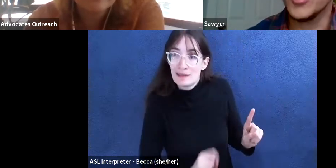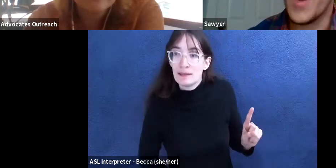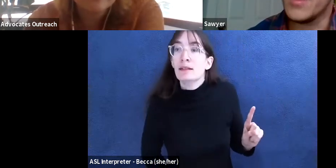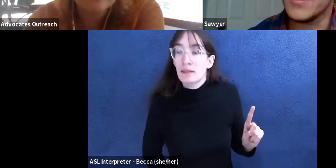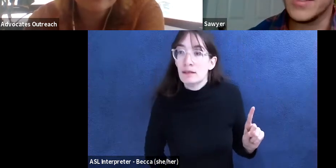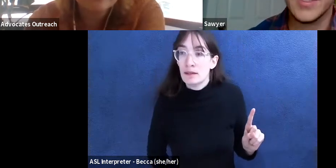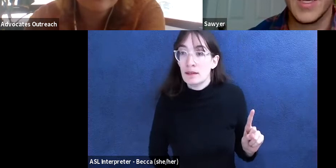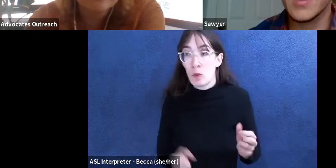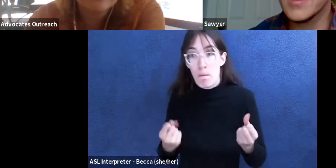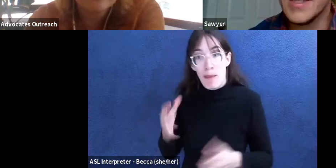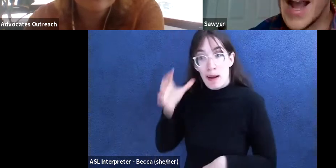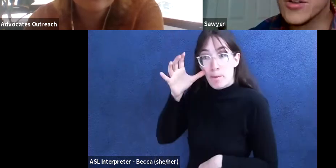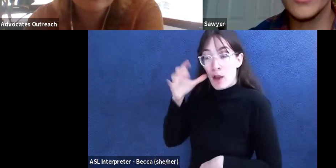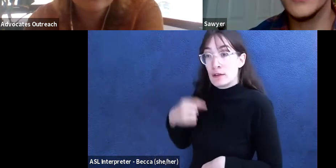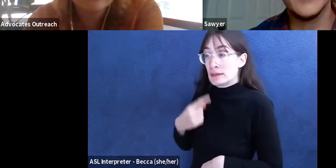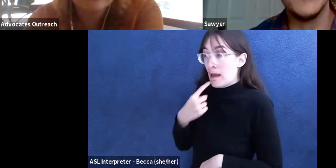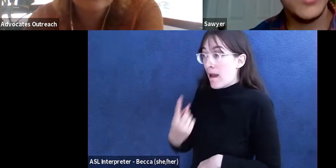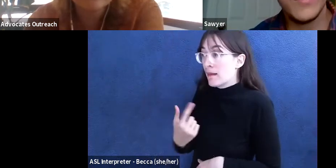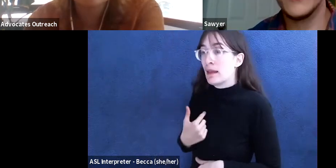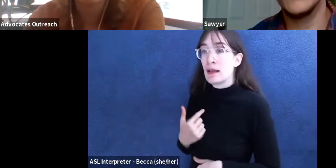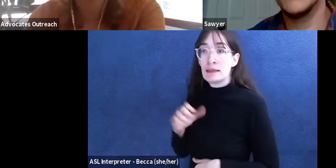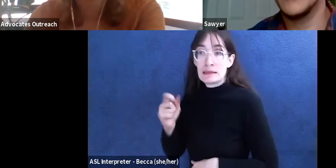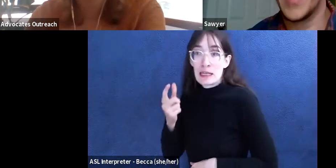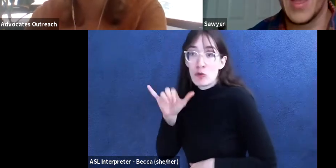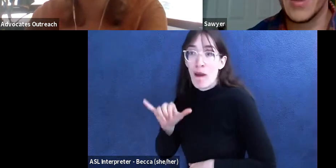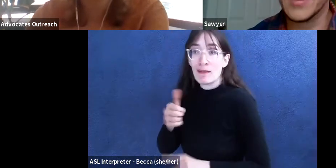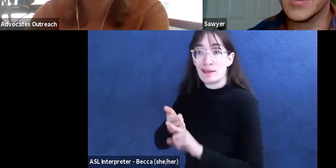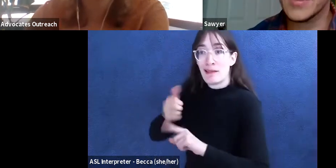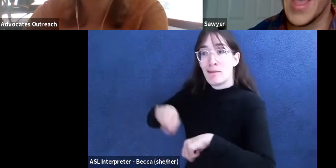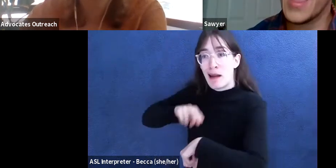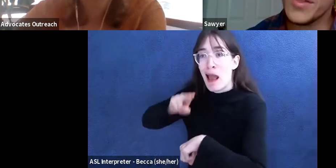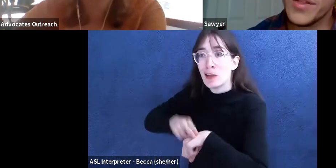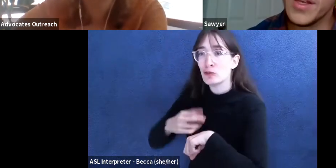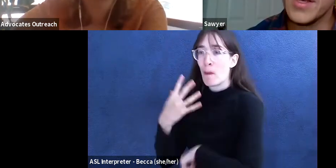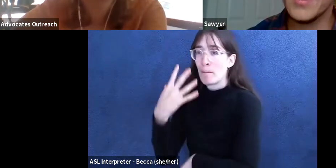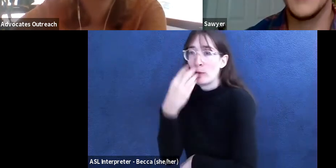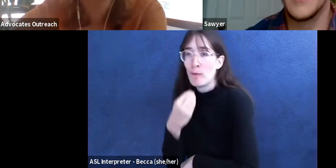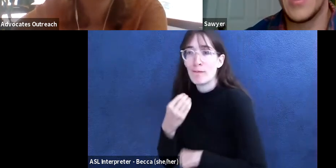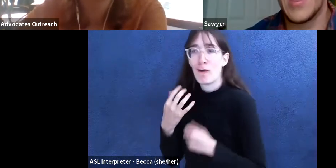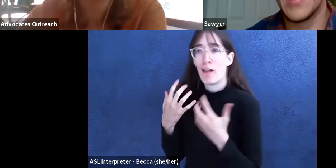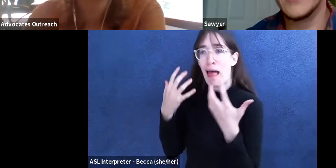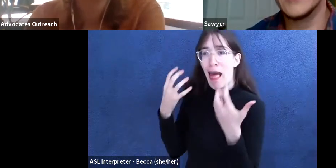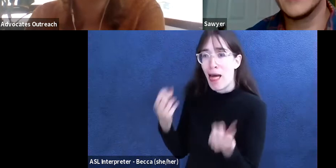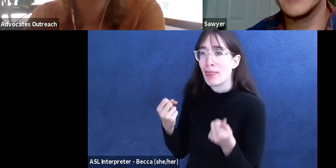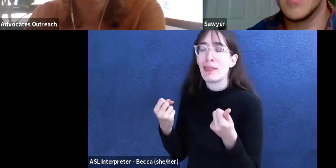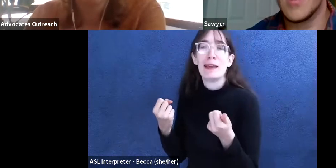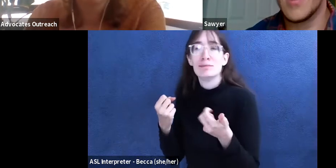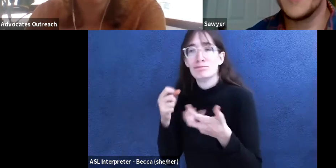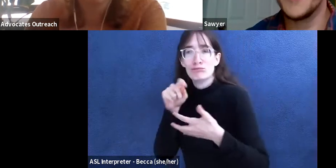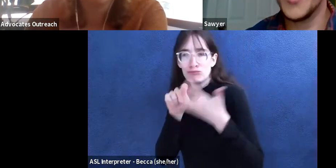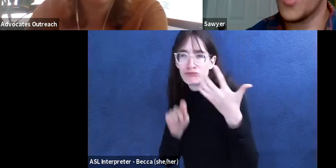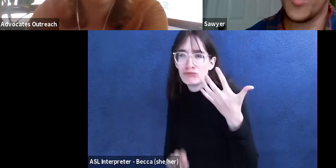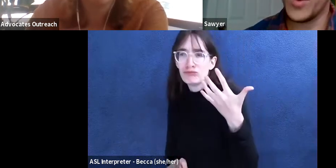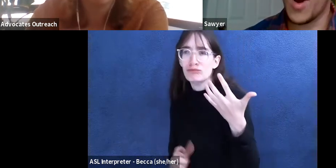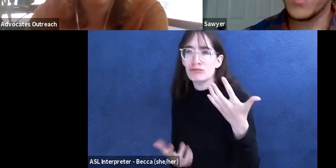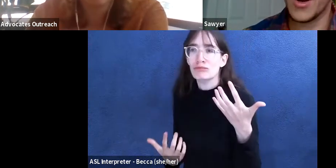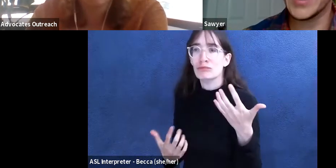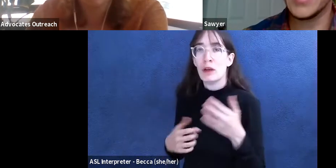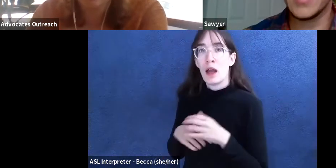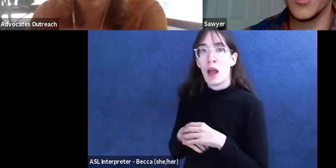And you as a parent, or as like a caring, trusted adult in a young person's life, can really play an